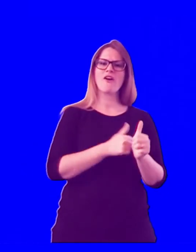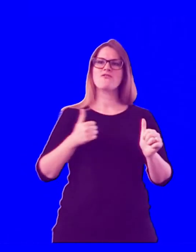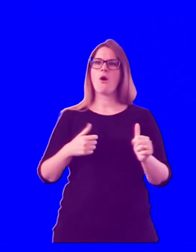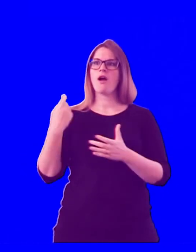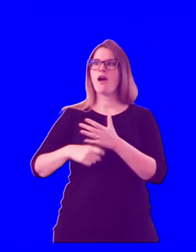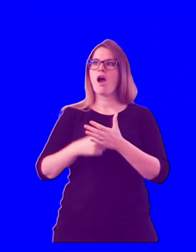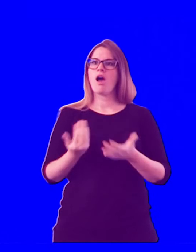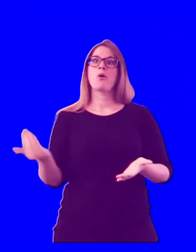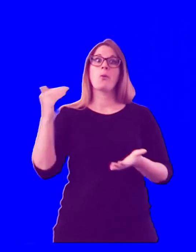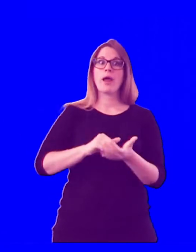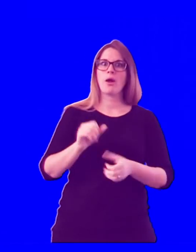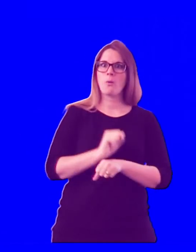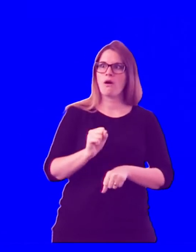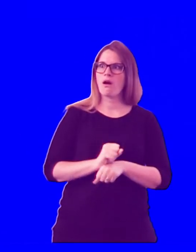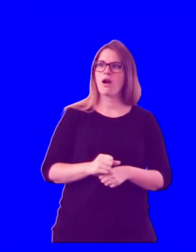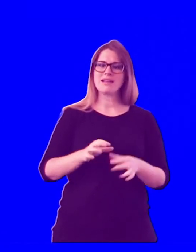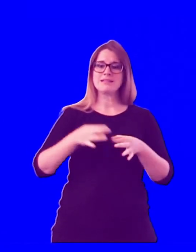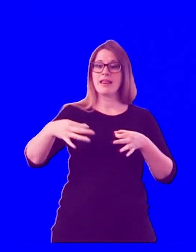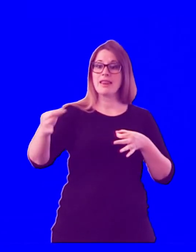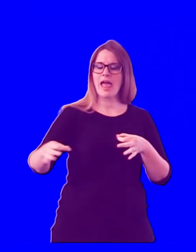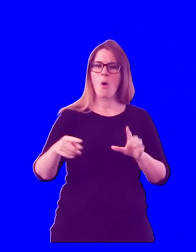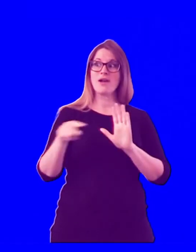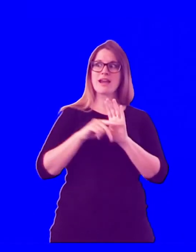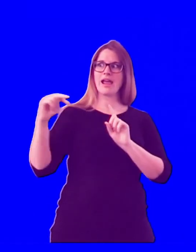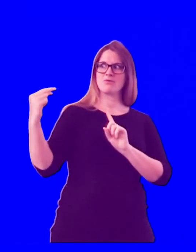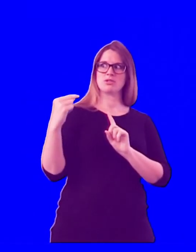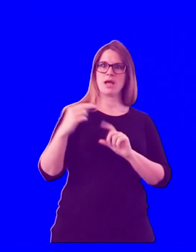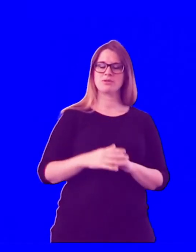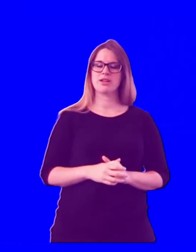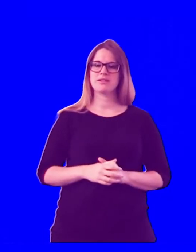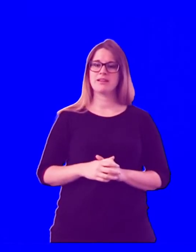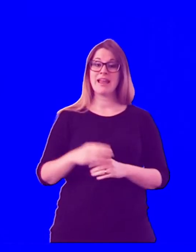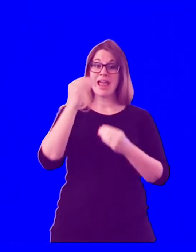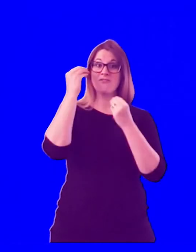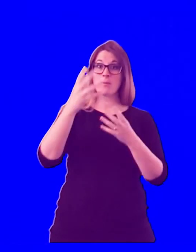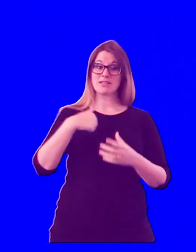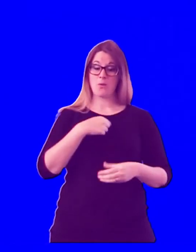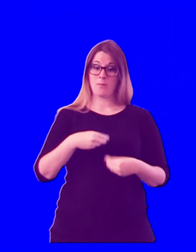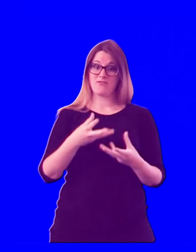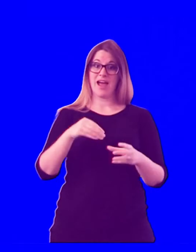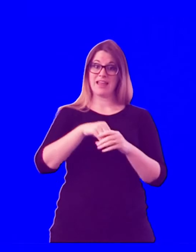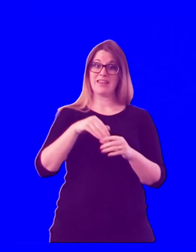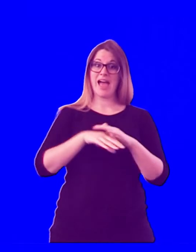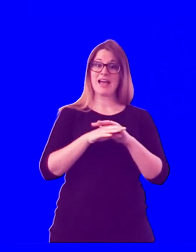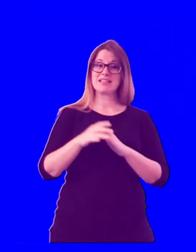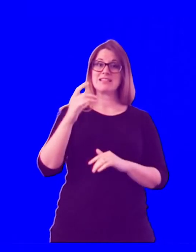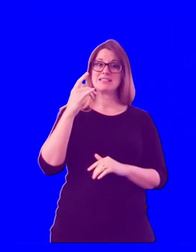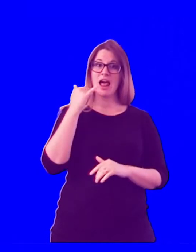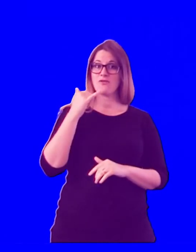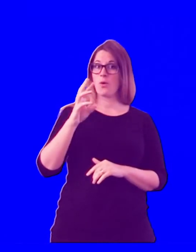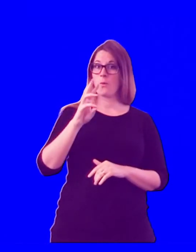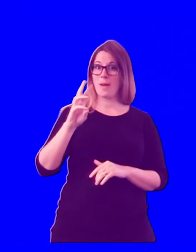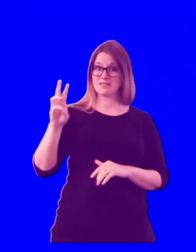costly rework, delays, and negative public perception. The information provided on the Access IT California